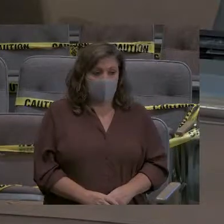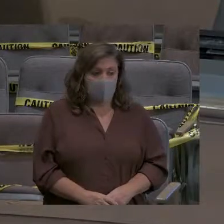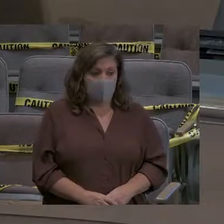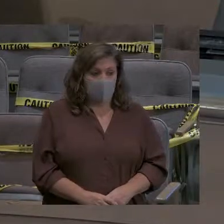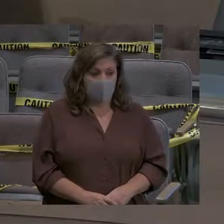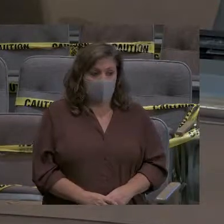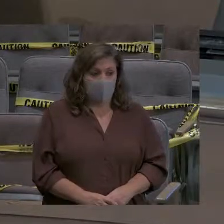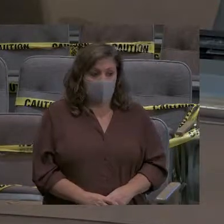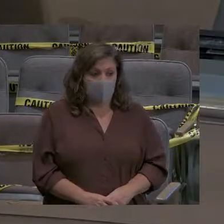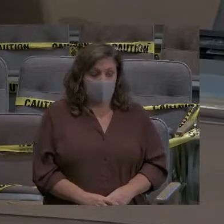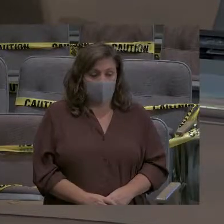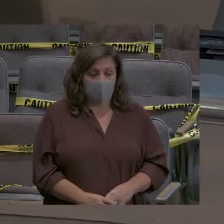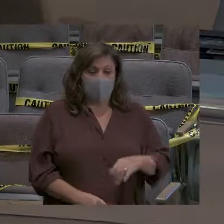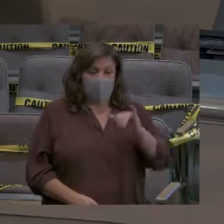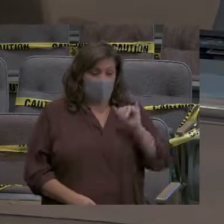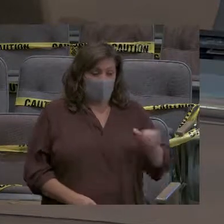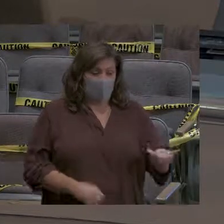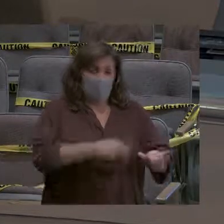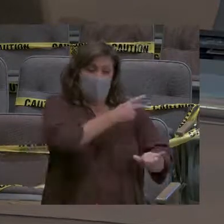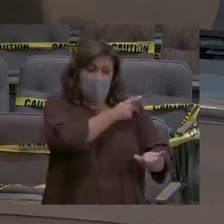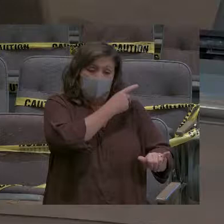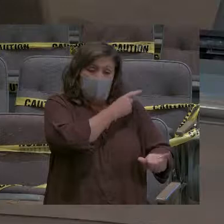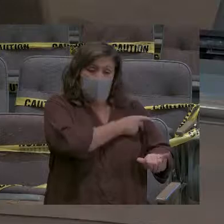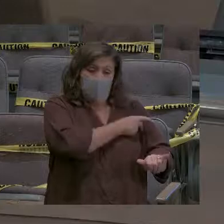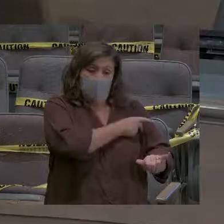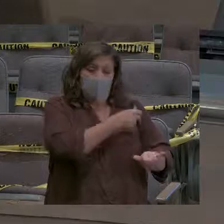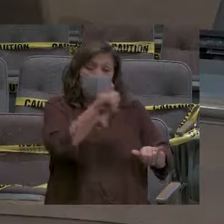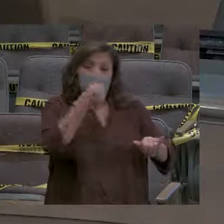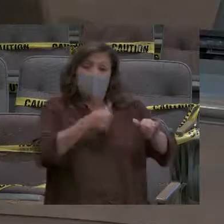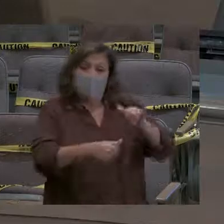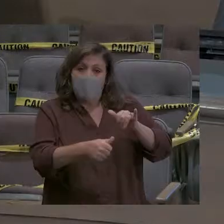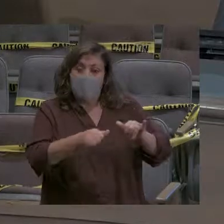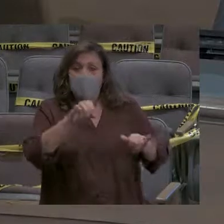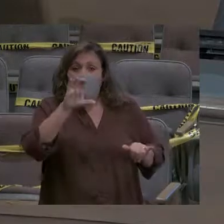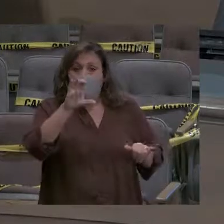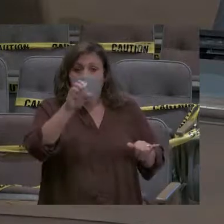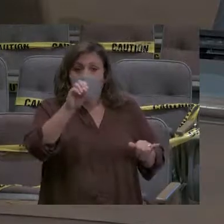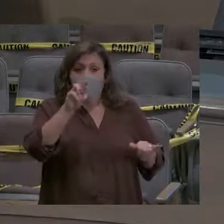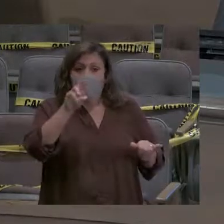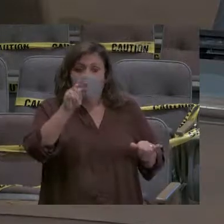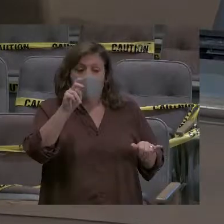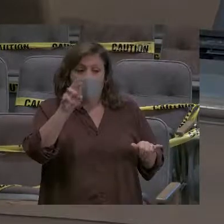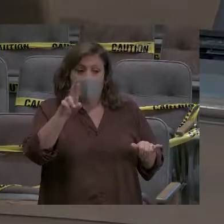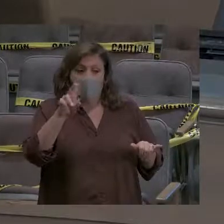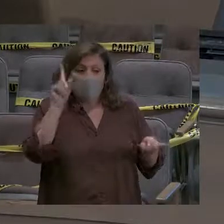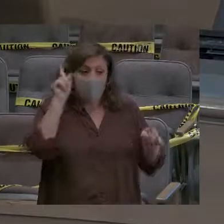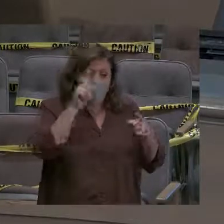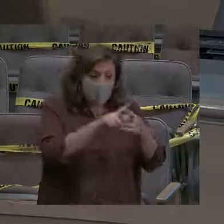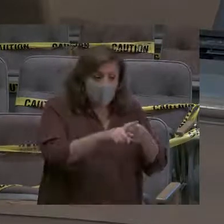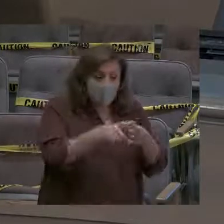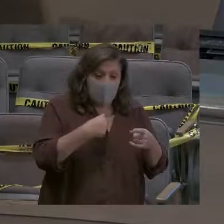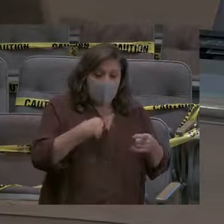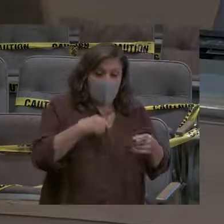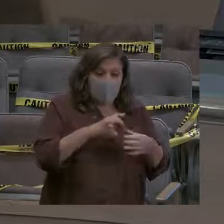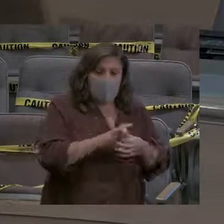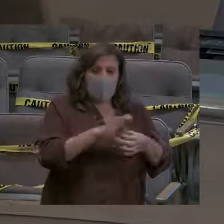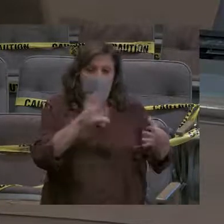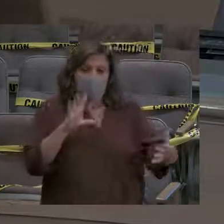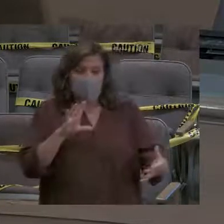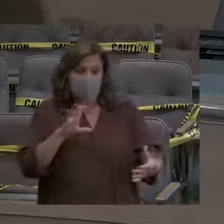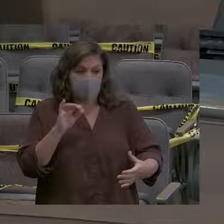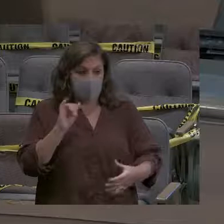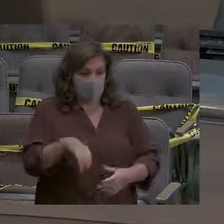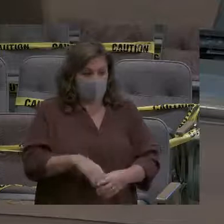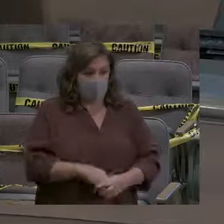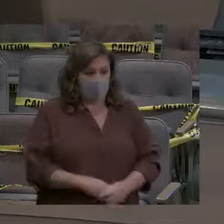under the responsibility of the coroner until the remains are released. I'm going to